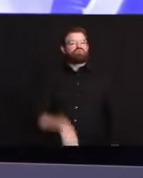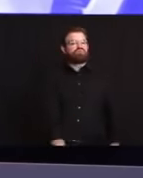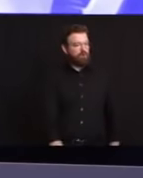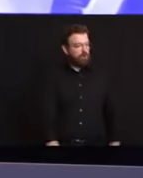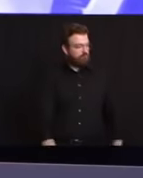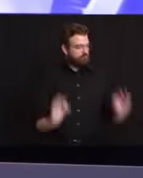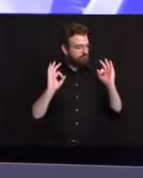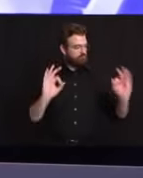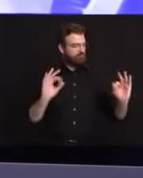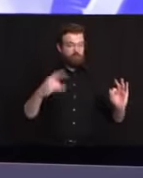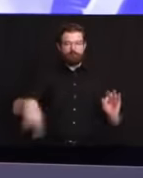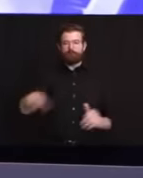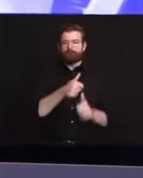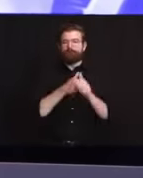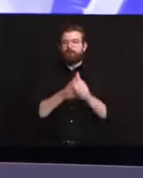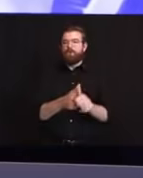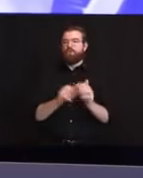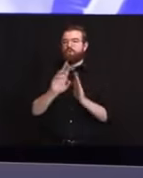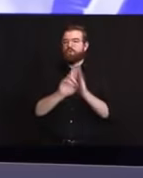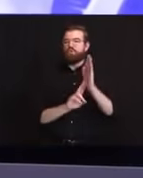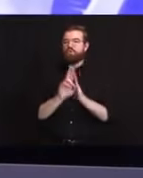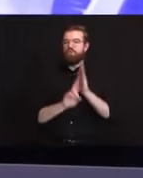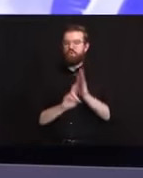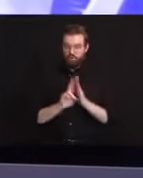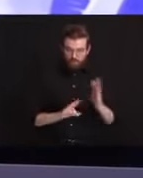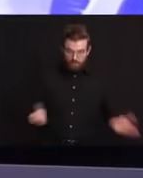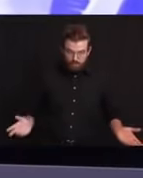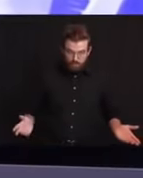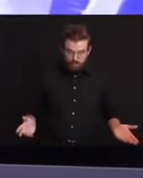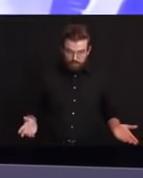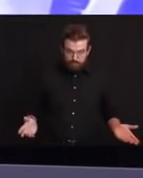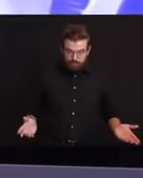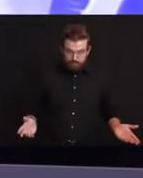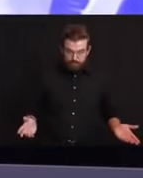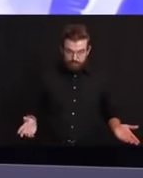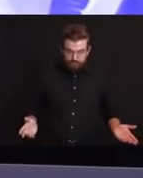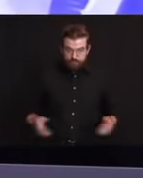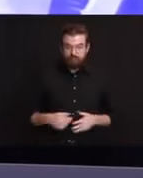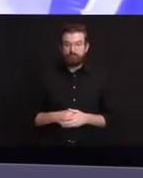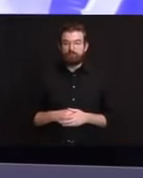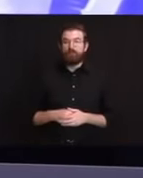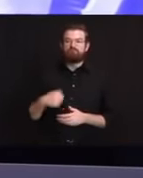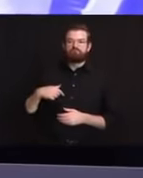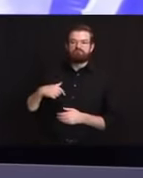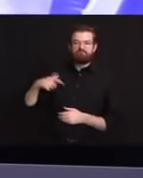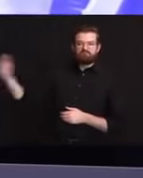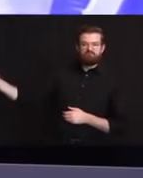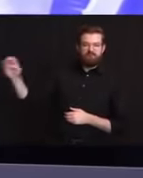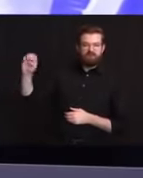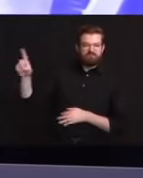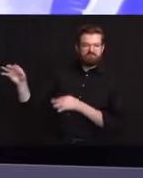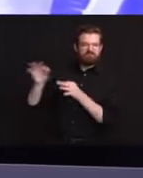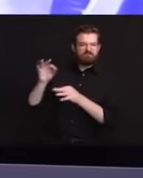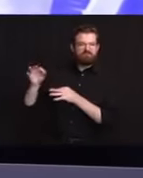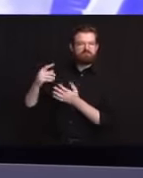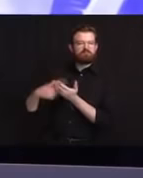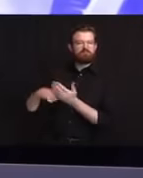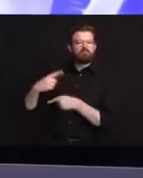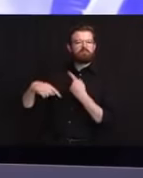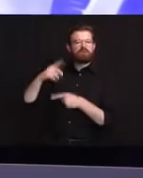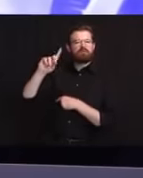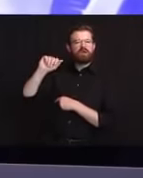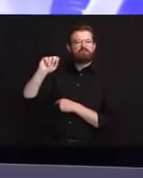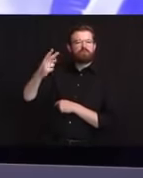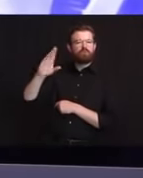we're experiencing. I'll let Ed talk about the dashboard and what we mean by active.